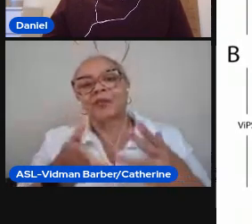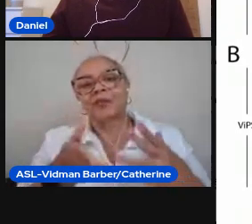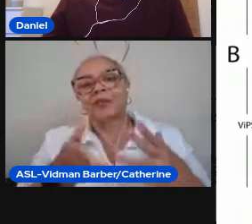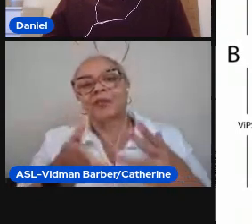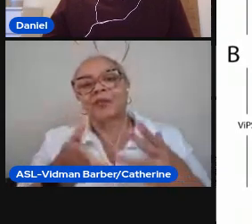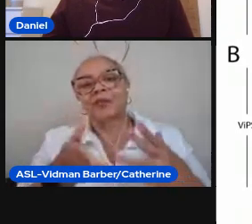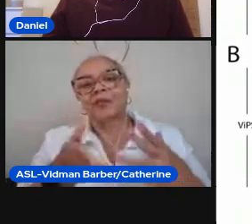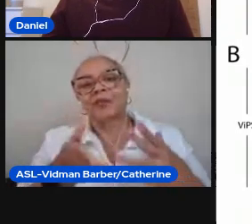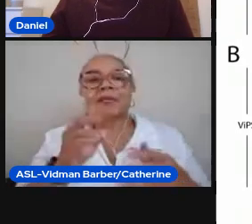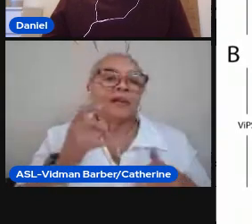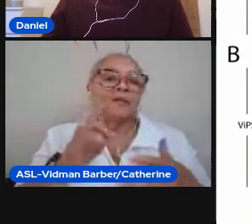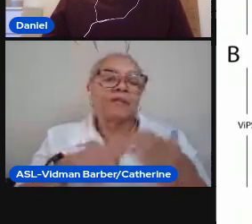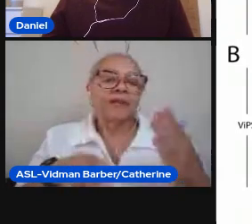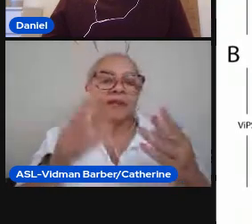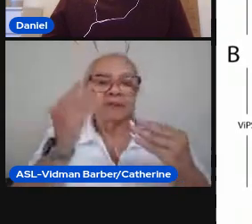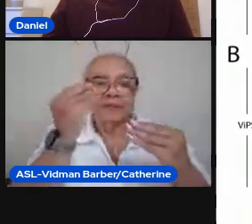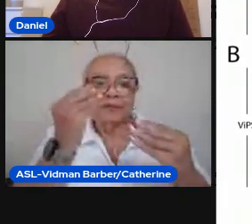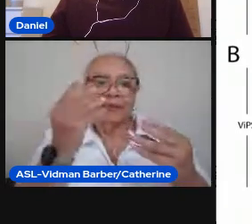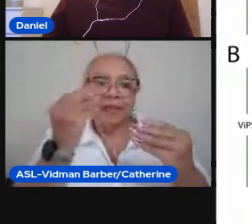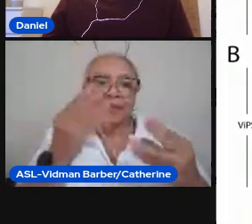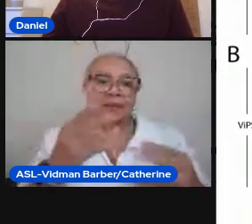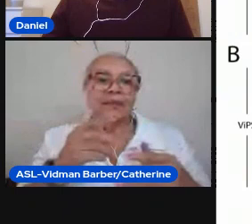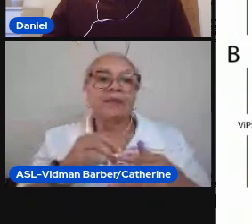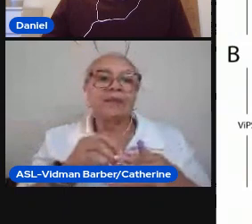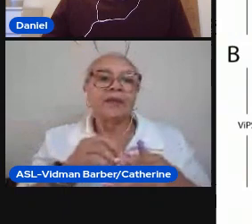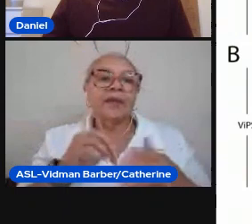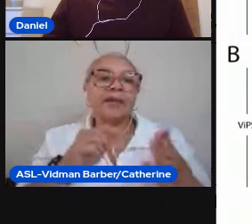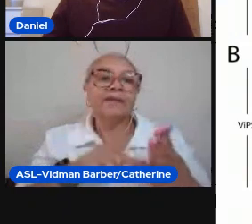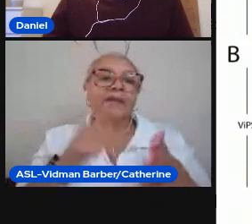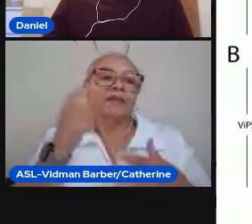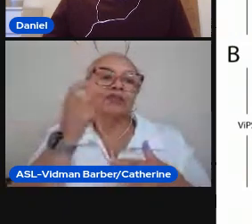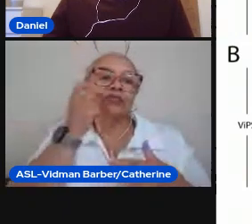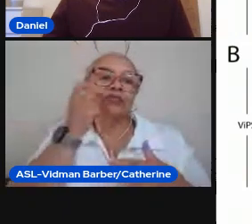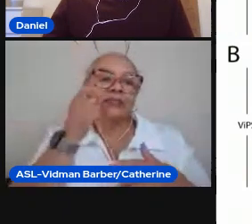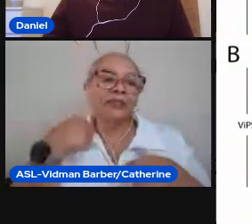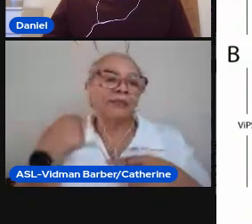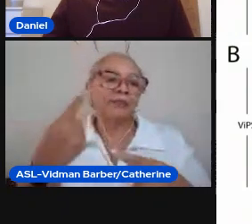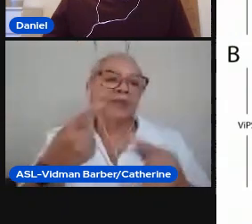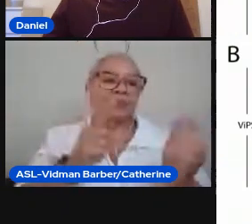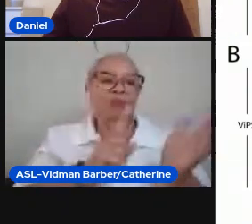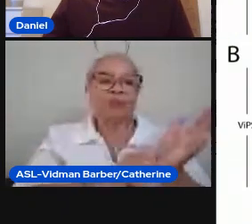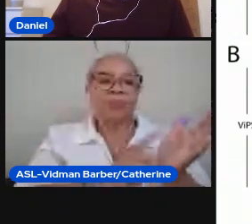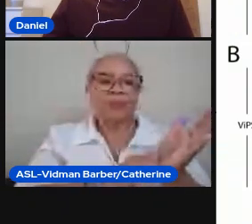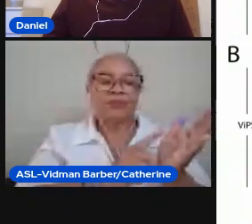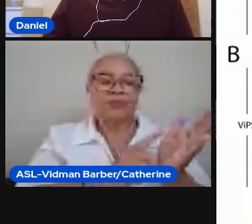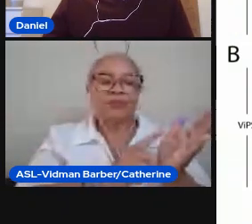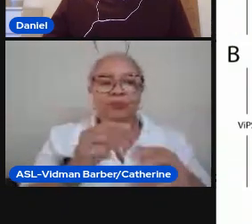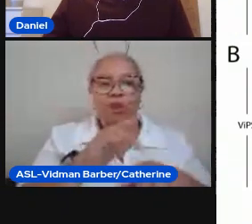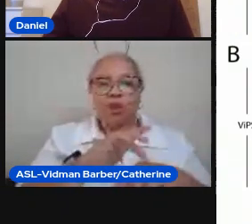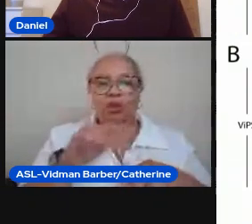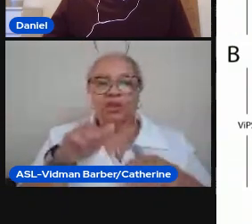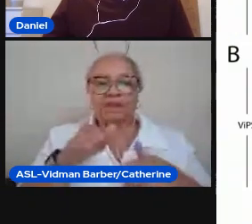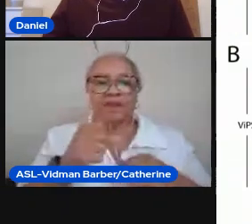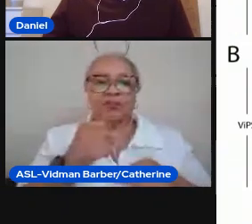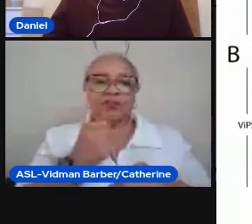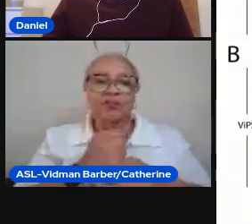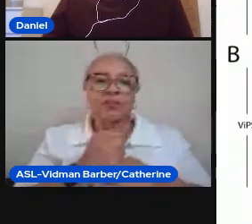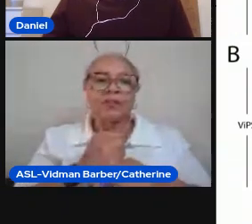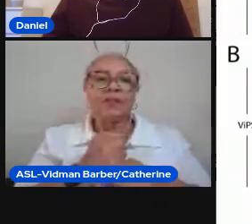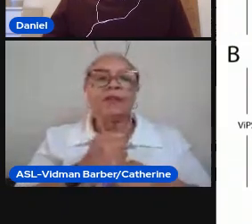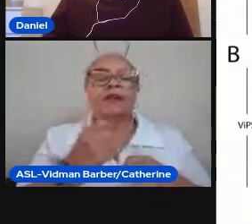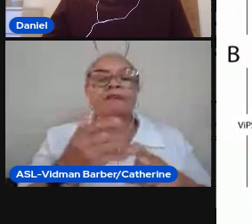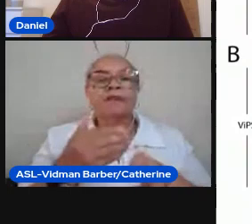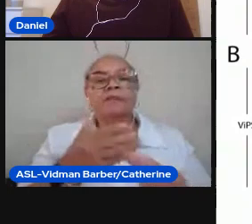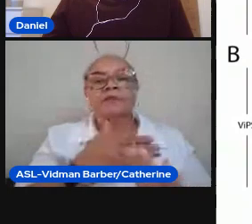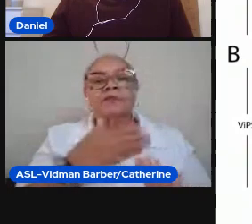RNA sequencing data. And this was recently published just earlier this year, so the reference is found on the previous slide.